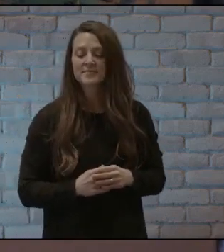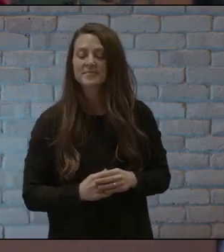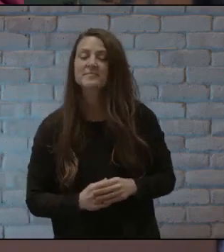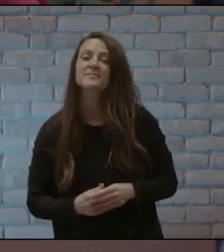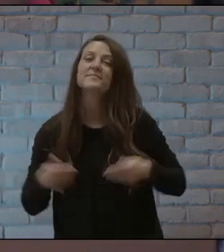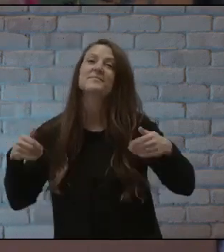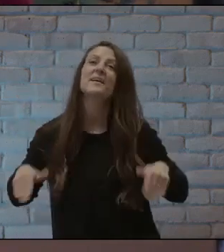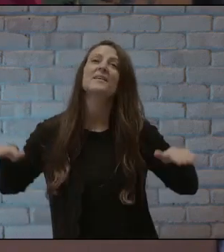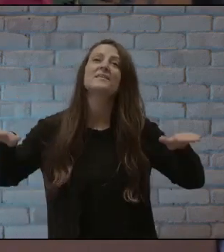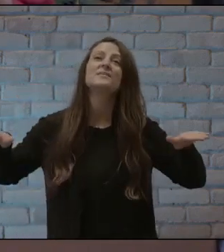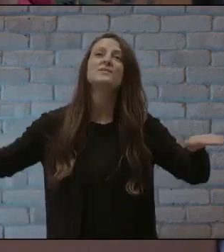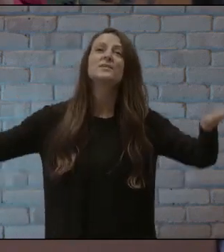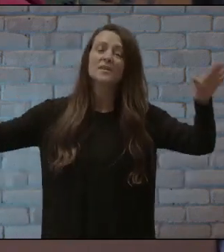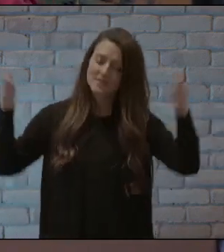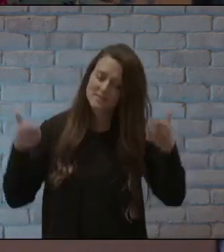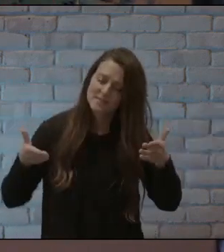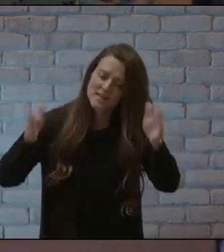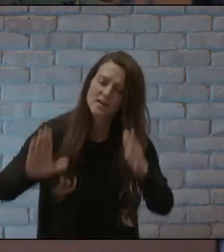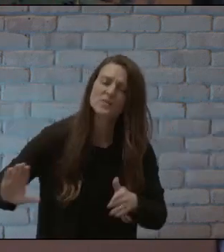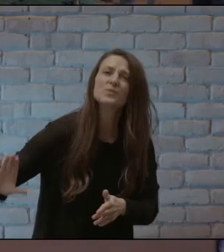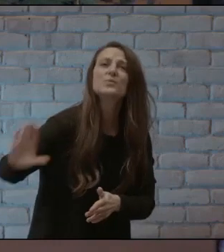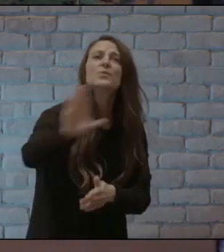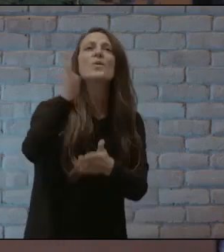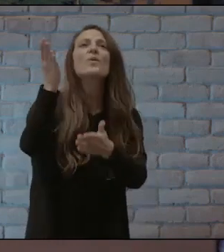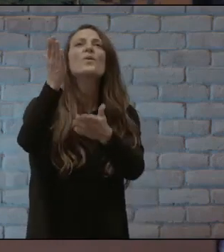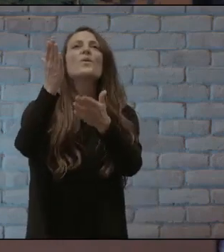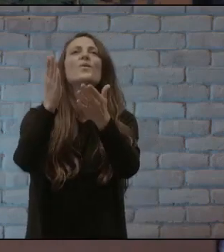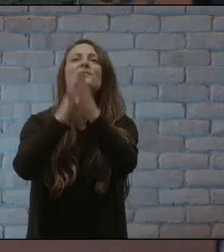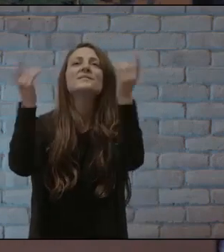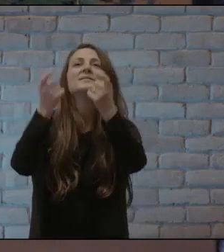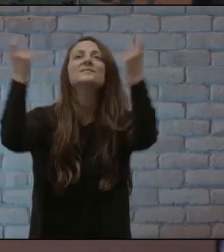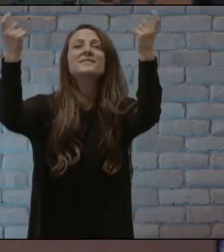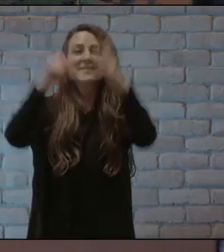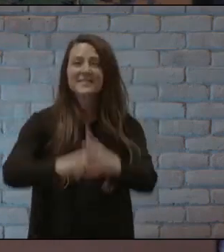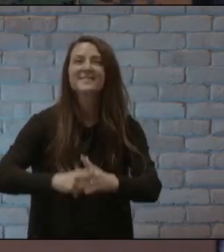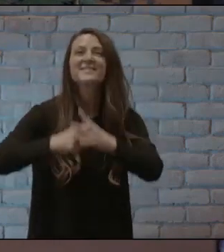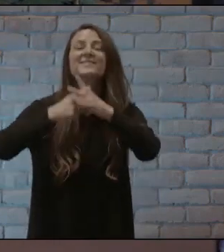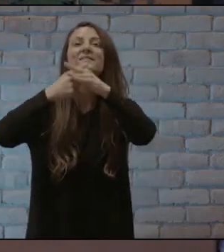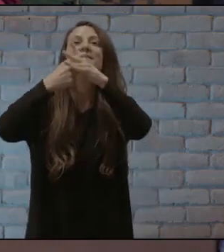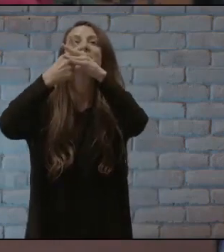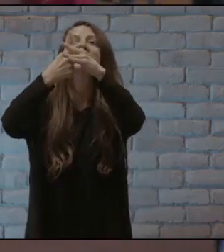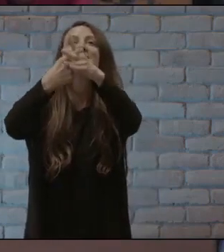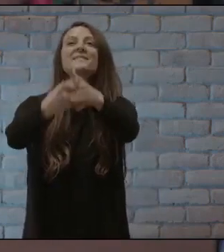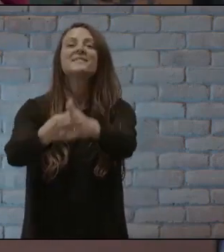Messiah. Angels, let your song begin.